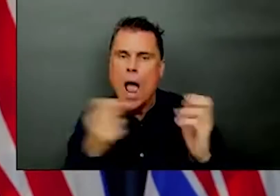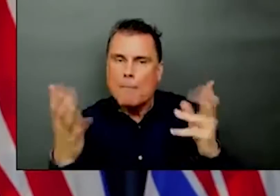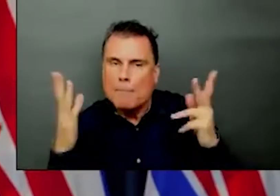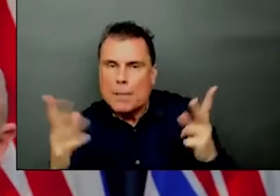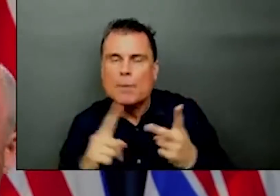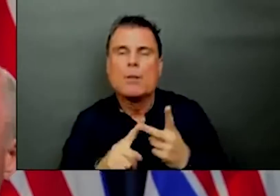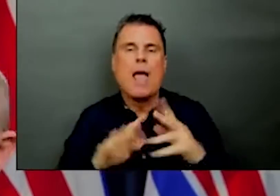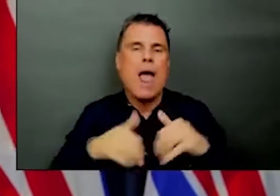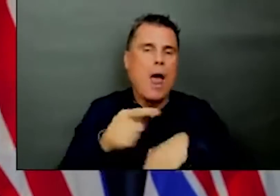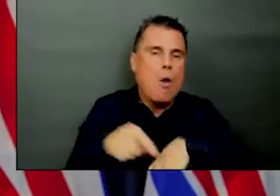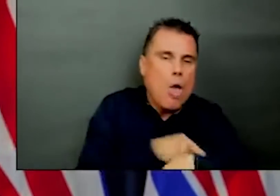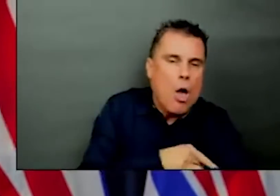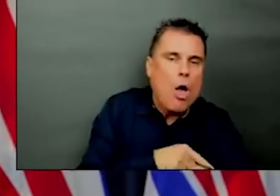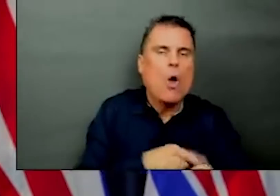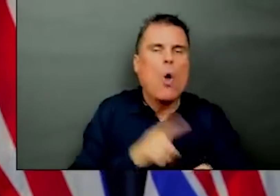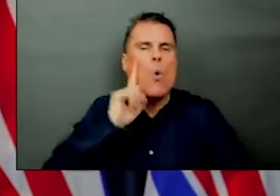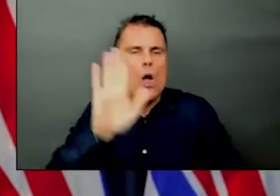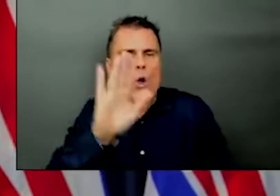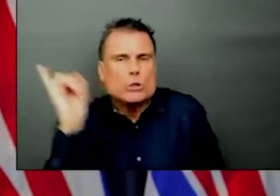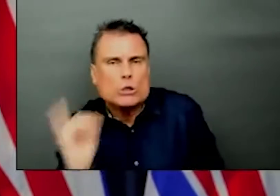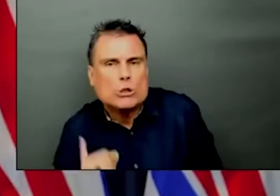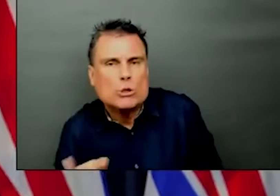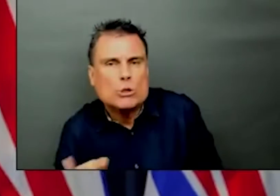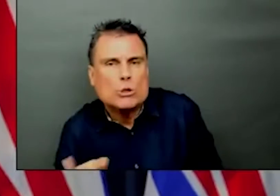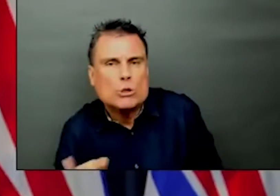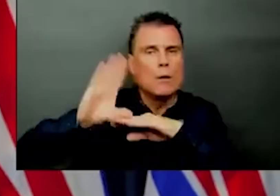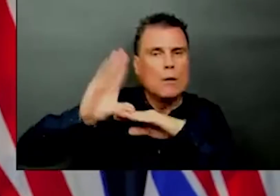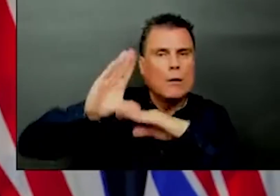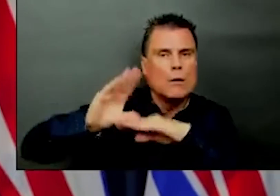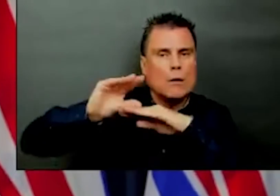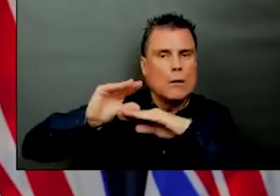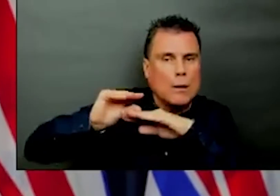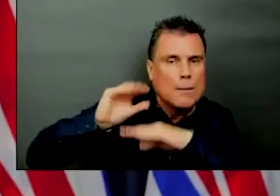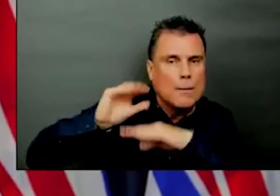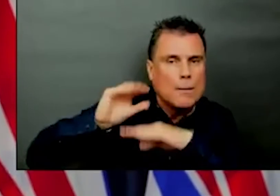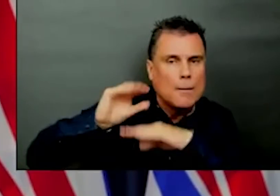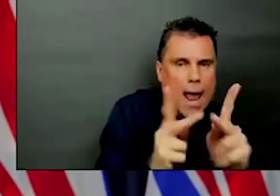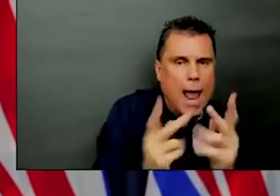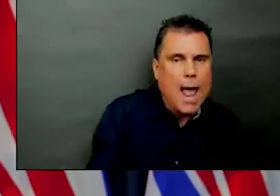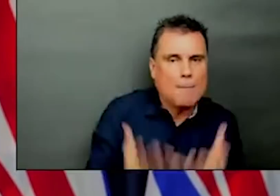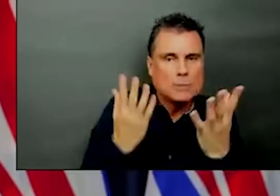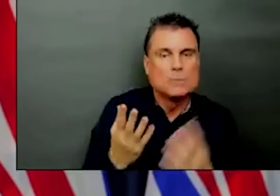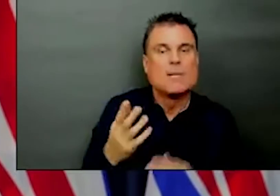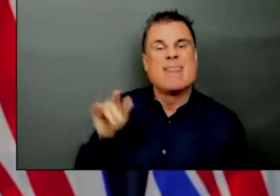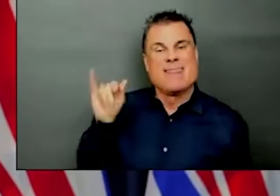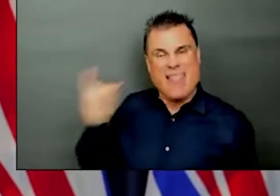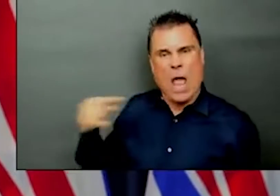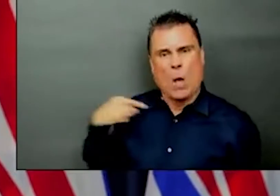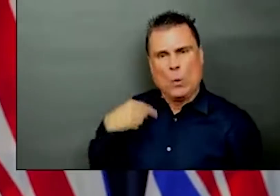was obtained. Our next question is from Lisa Eusden, News 1130.